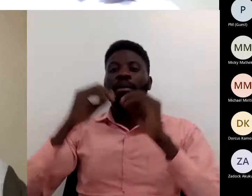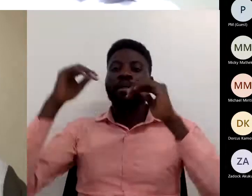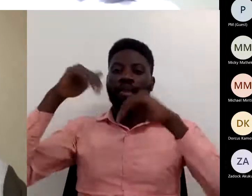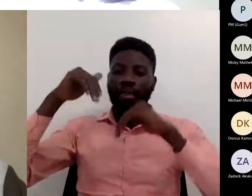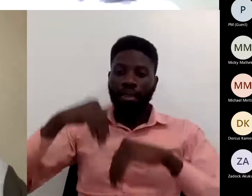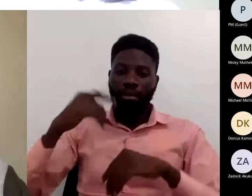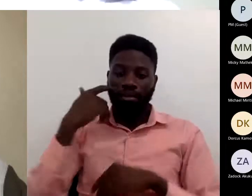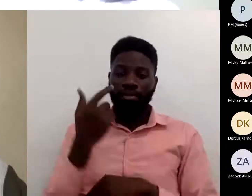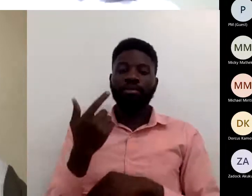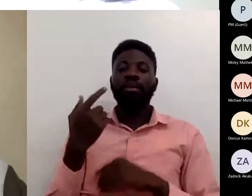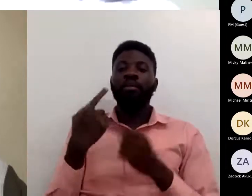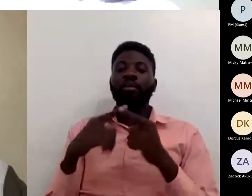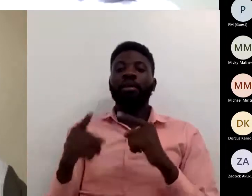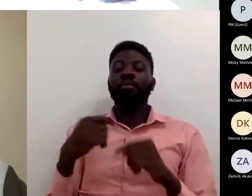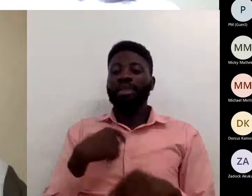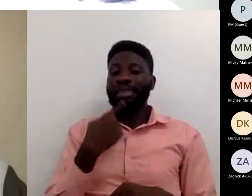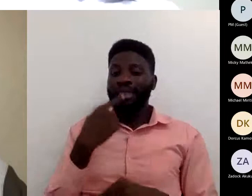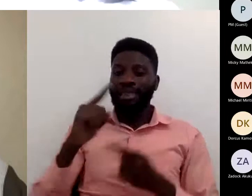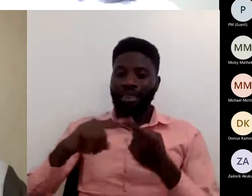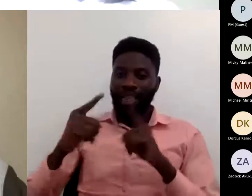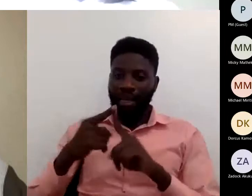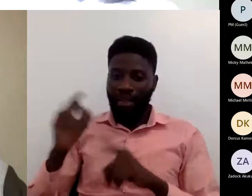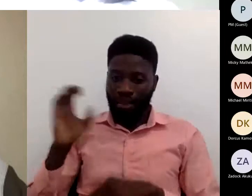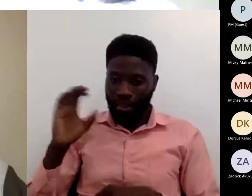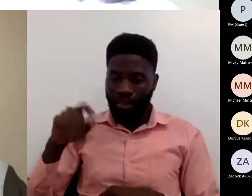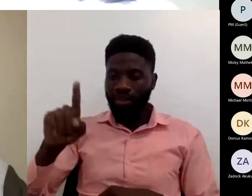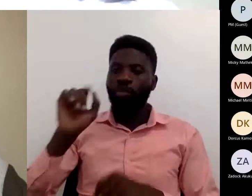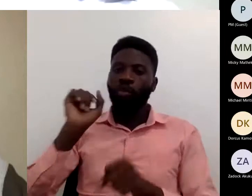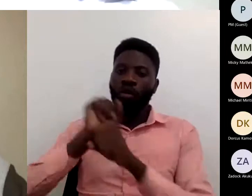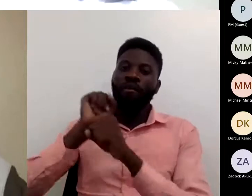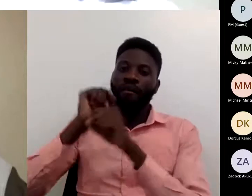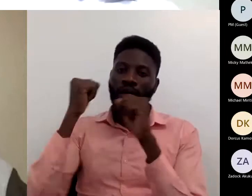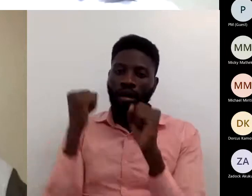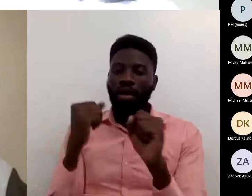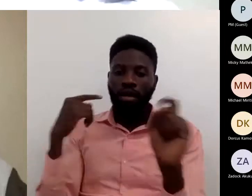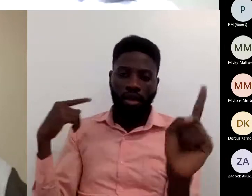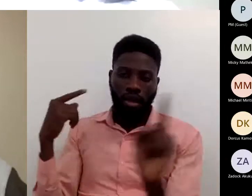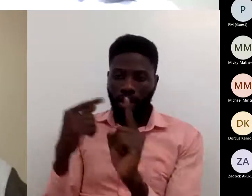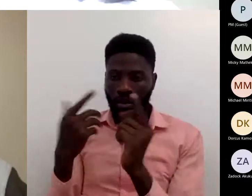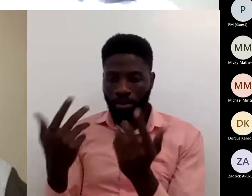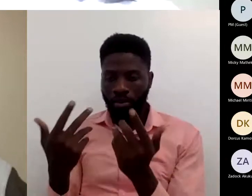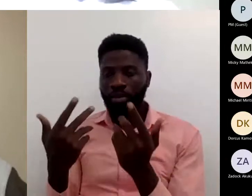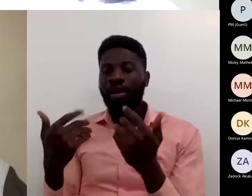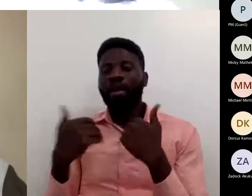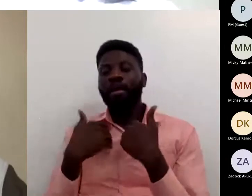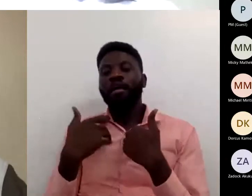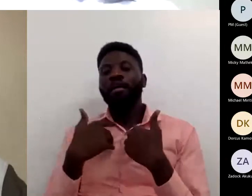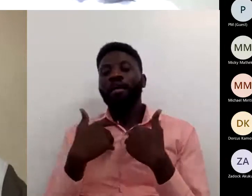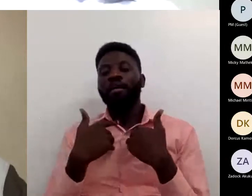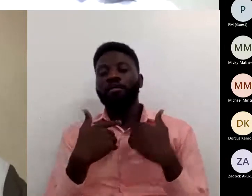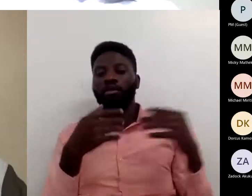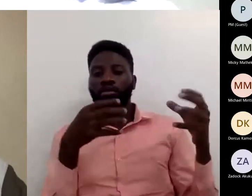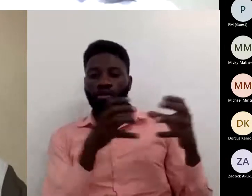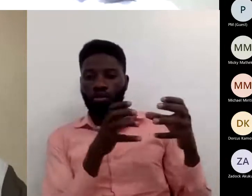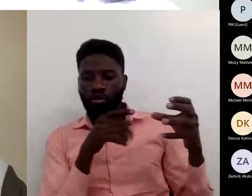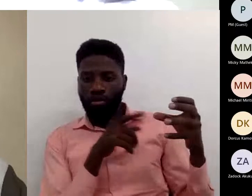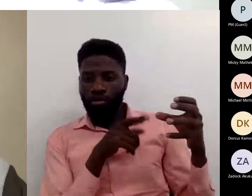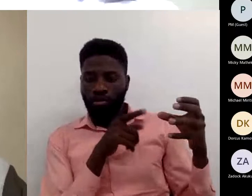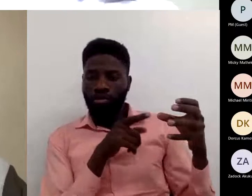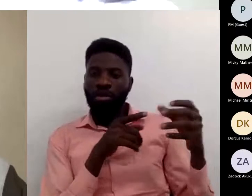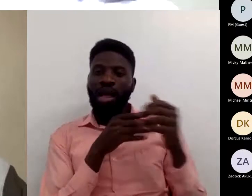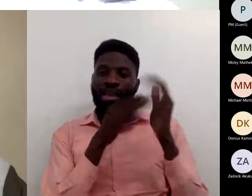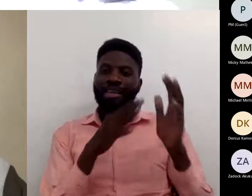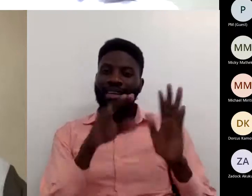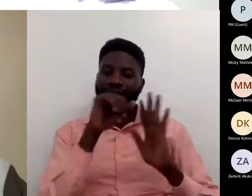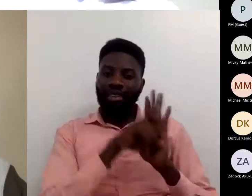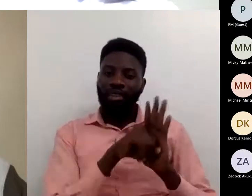I'm glad to say that in Standard Chartered, there's been very concerted efforts on building a network or a workforce and a leadership that